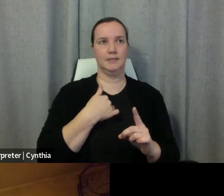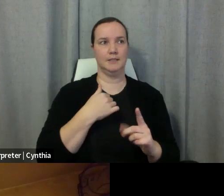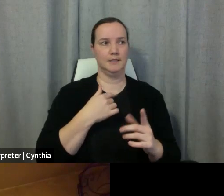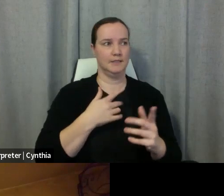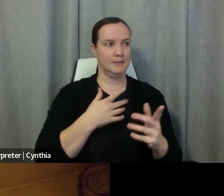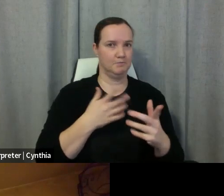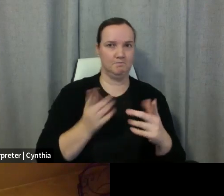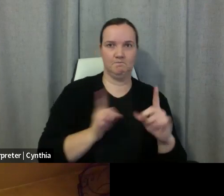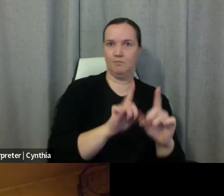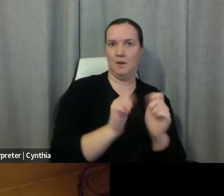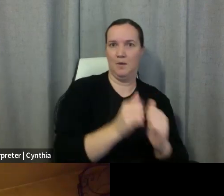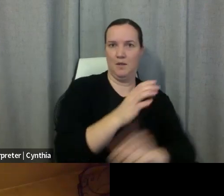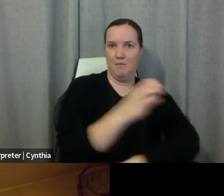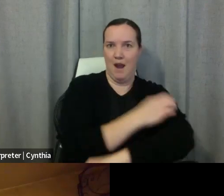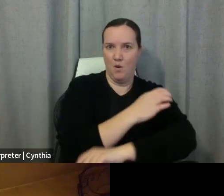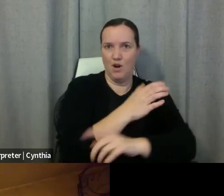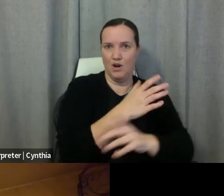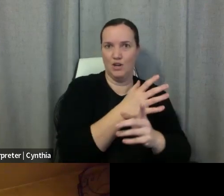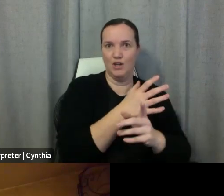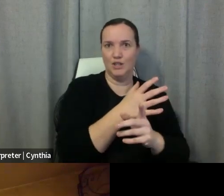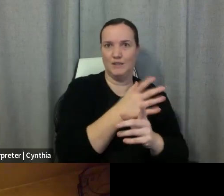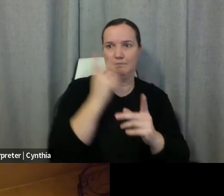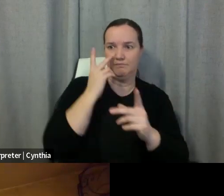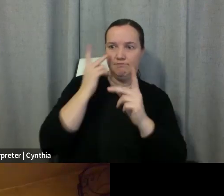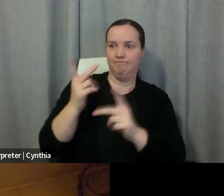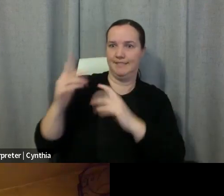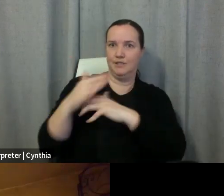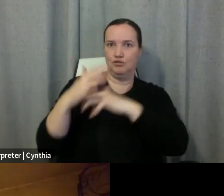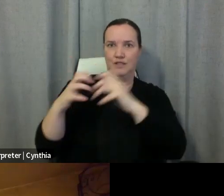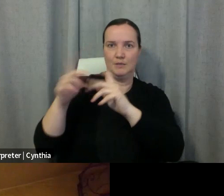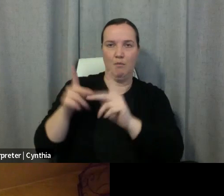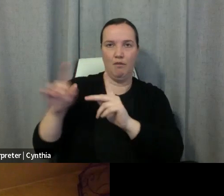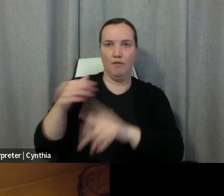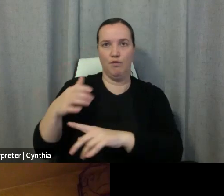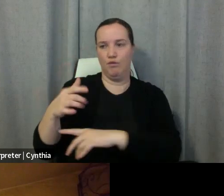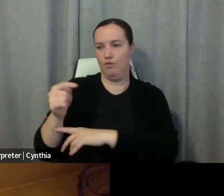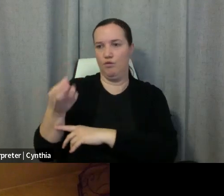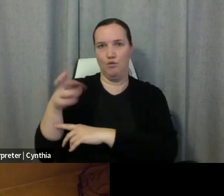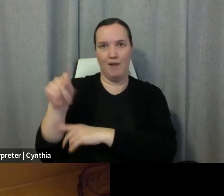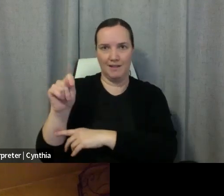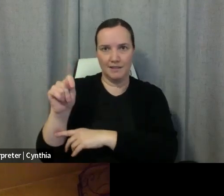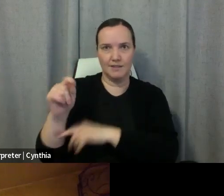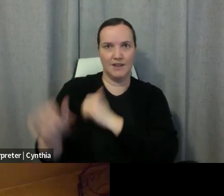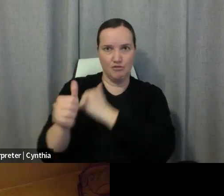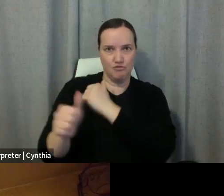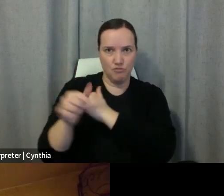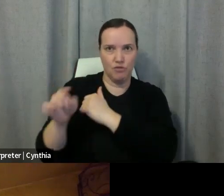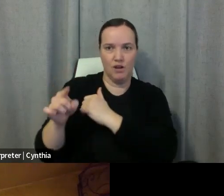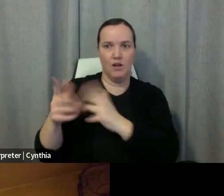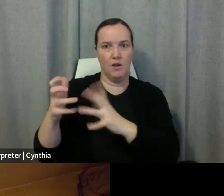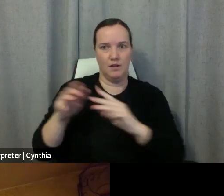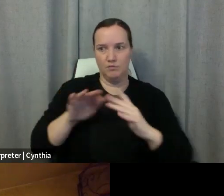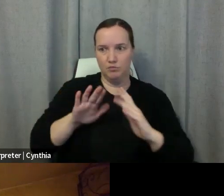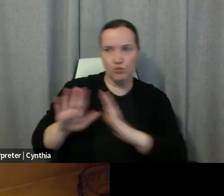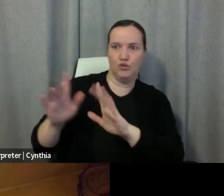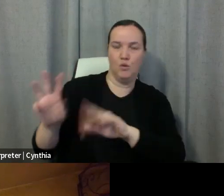folks in power who were seeing Indigenous people as threats, as the efforts to push westward particularly was happening, and not